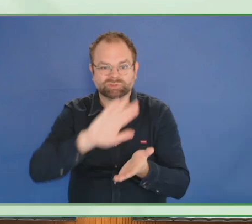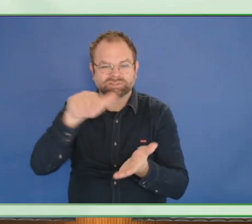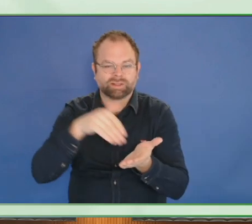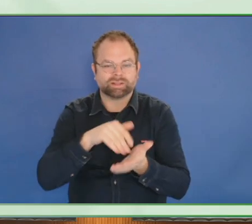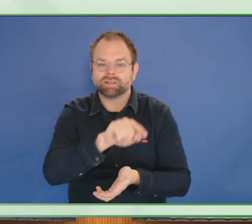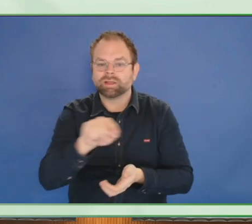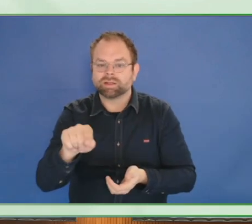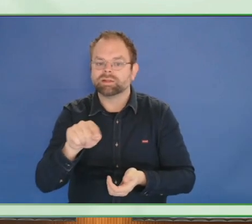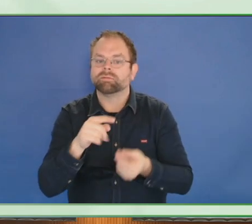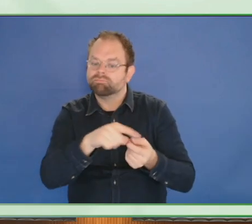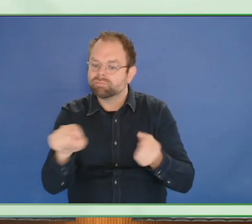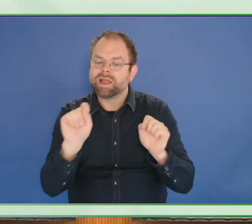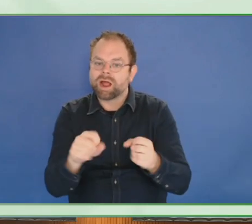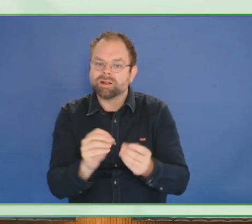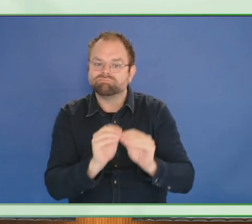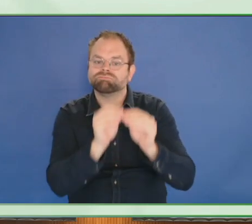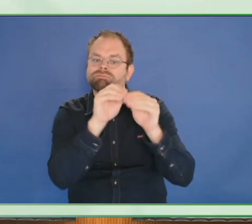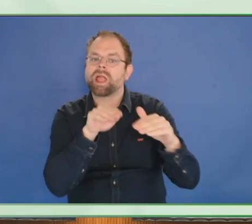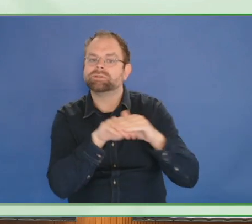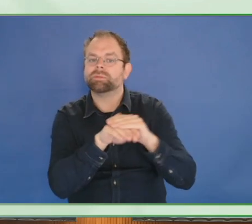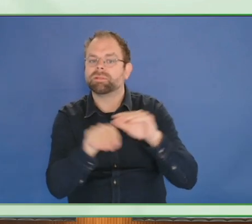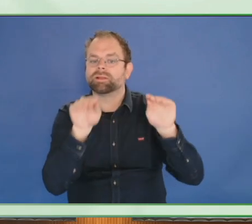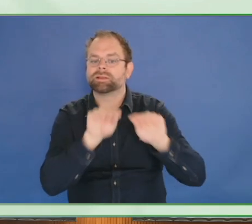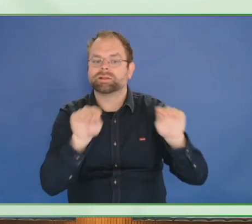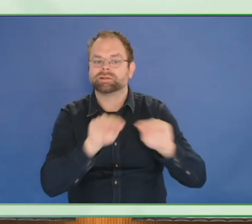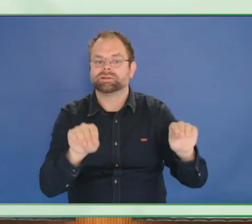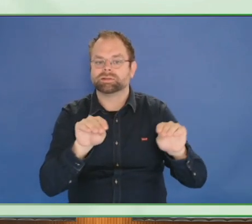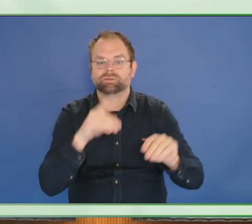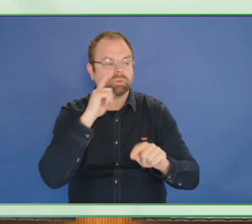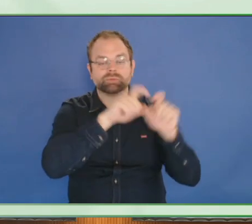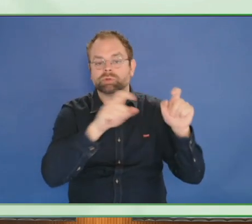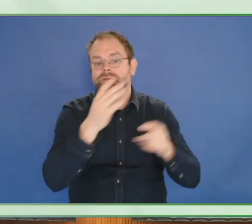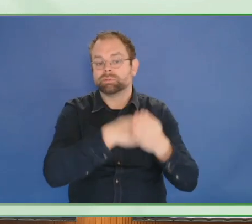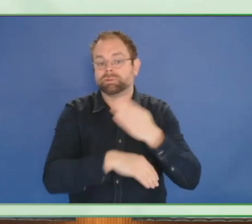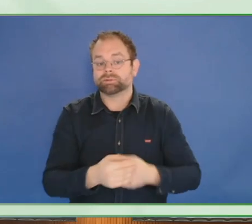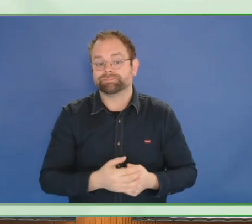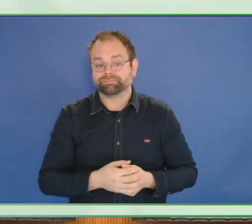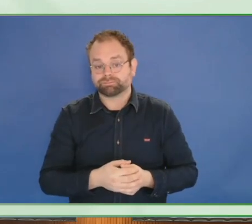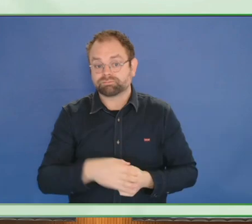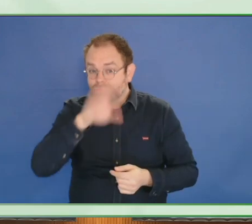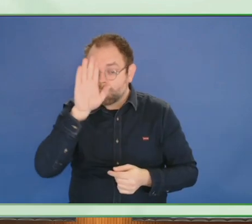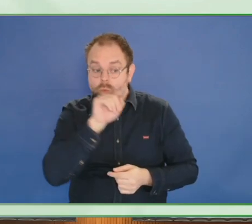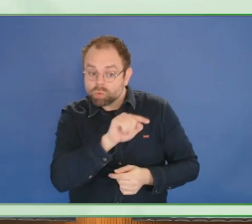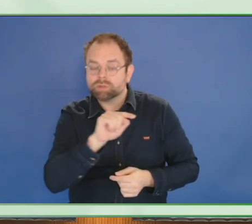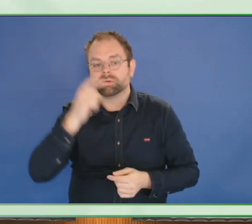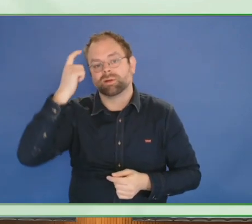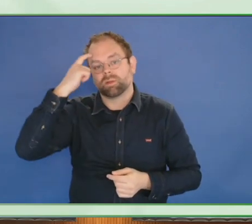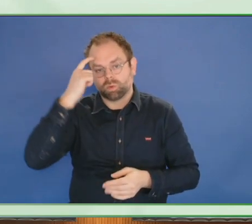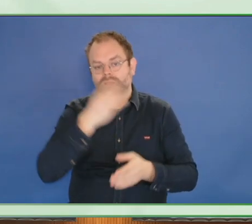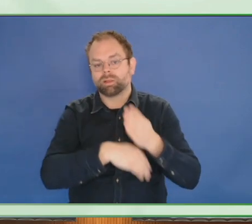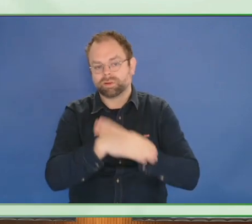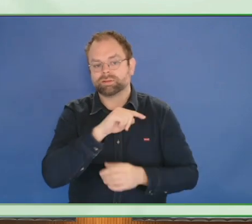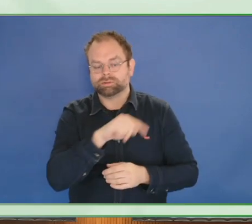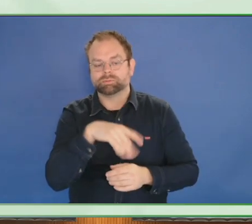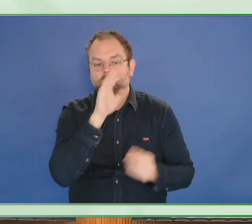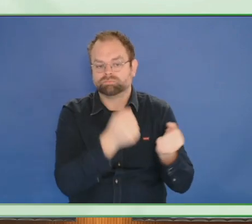Skills Development Center, the QHub, that was established in 2021. It's the first of its